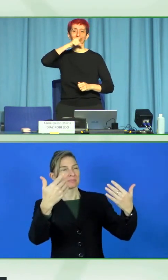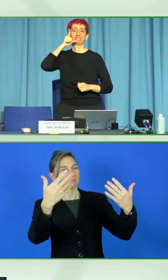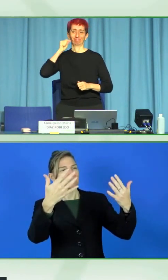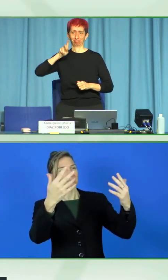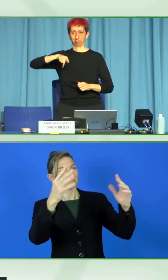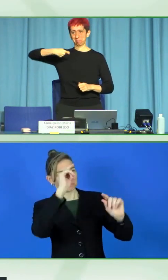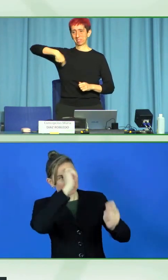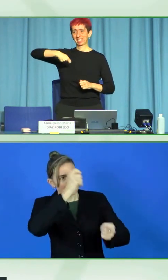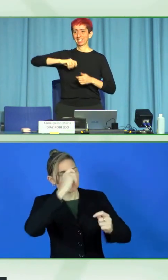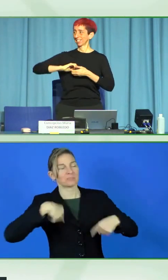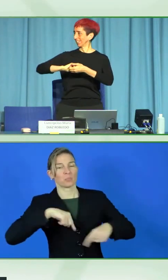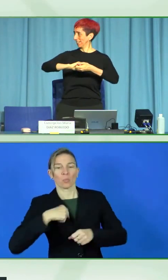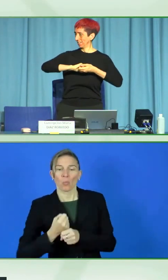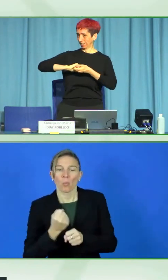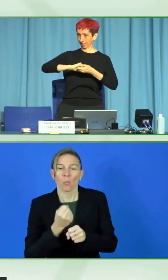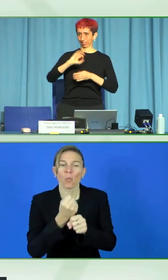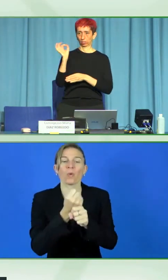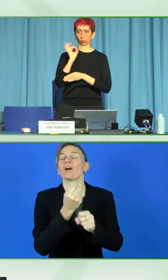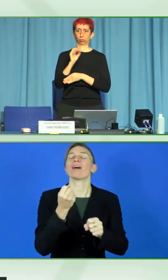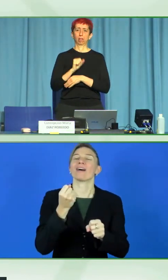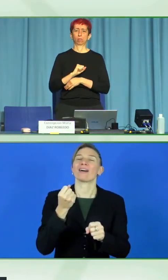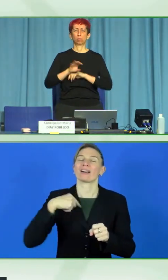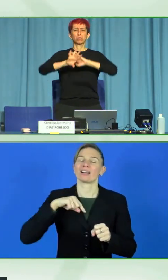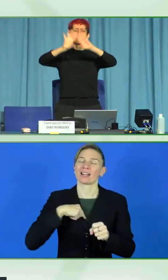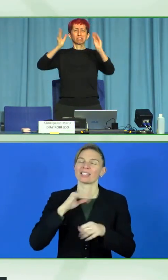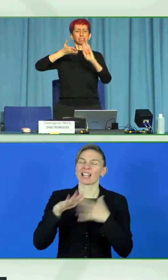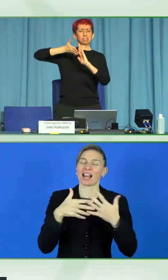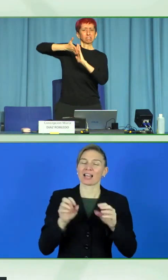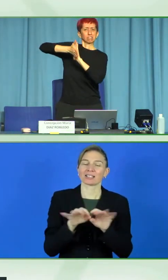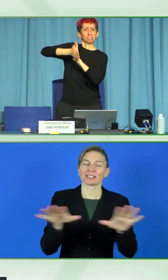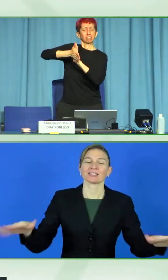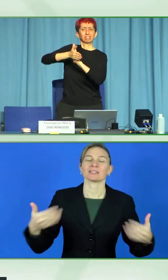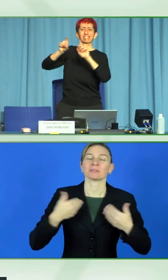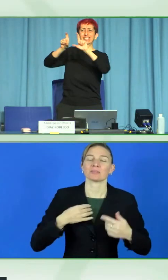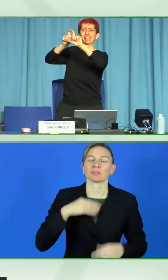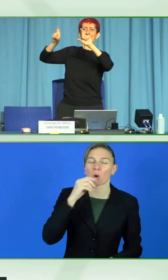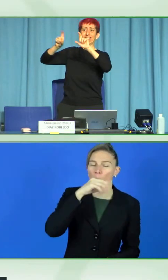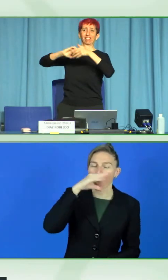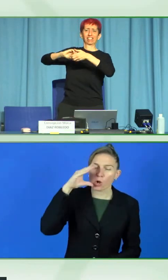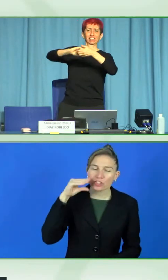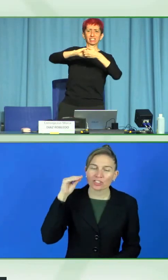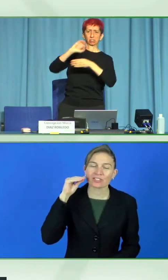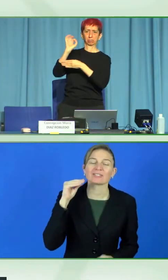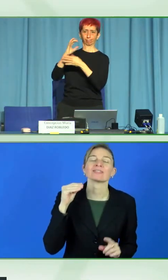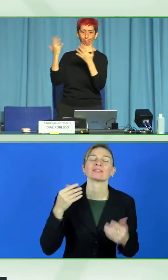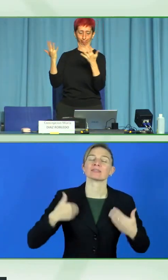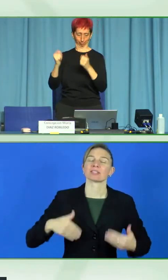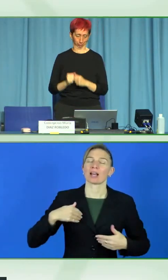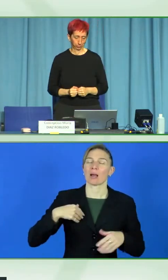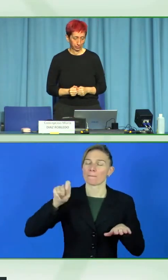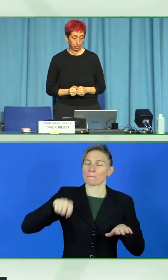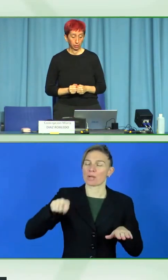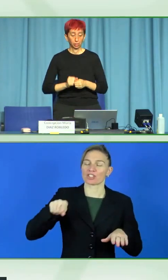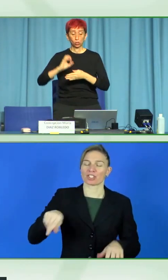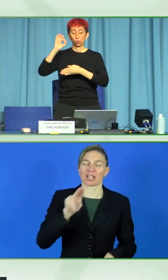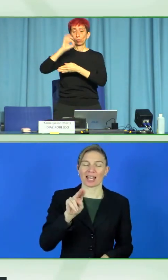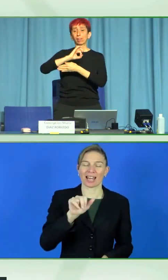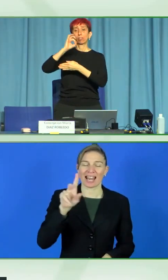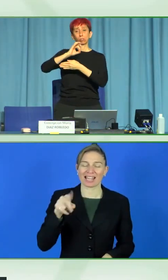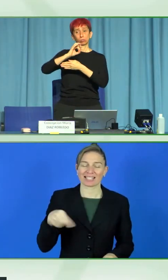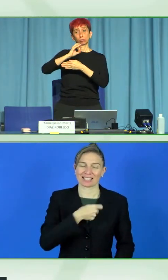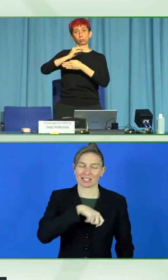from Spain, as I've mentioned. My name is Concepción. I'm the president of the National Confederation of the Deaf in Spain and